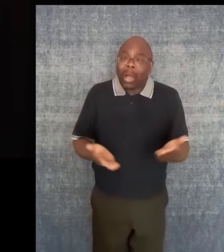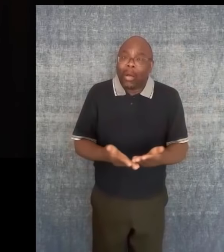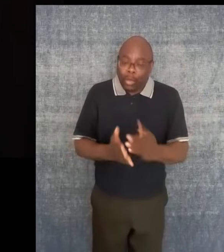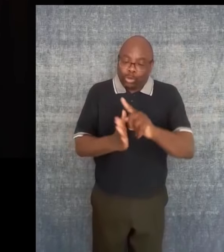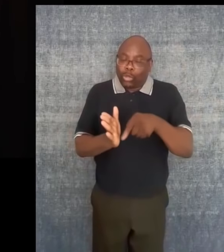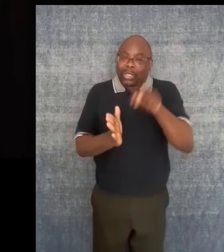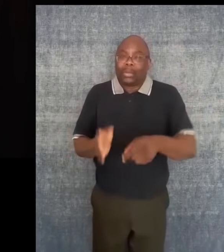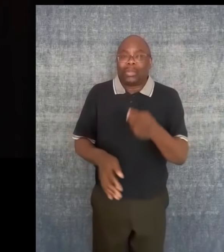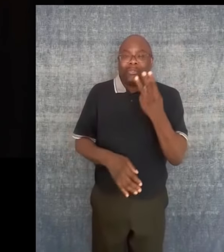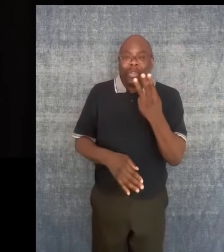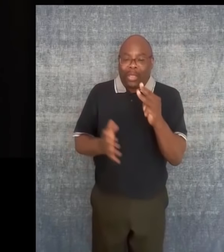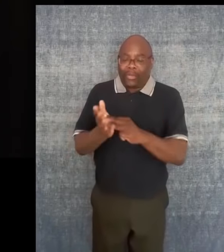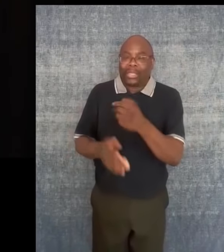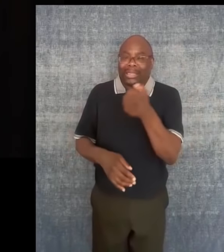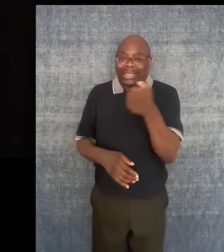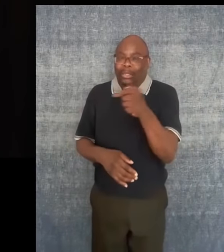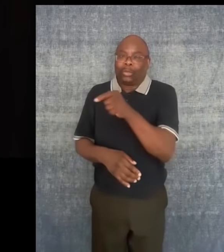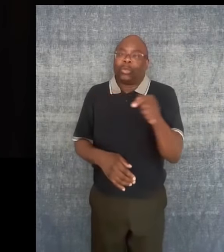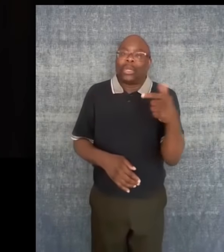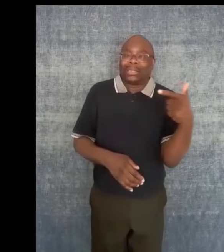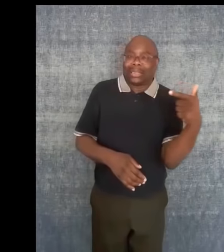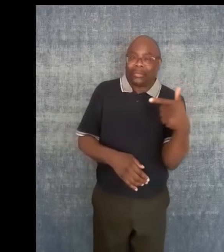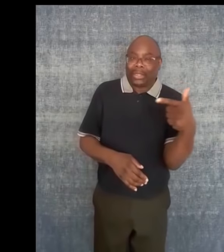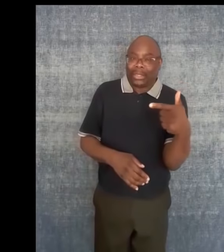John 3 verse 16 and 17 says this,